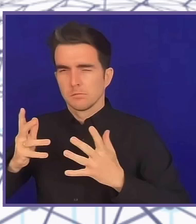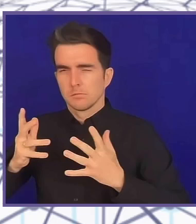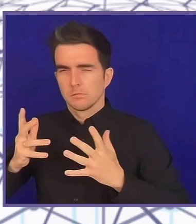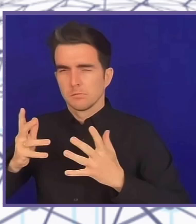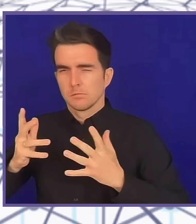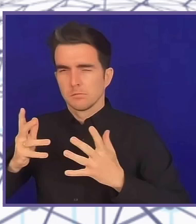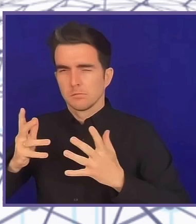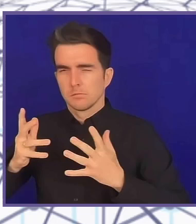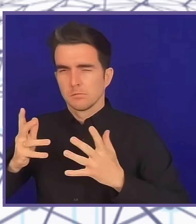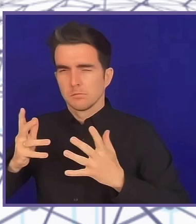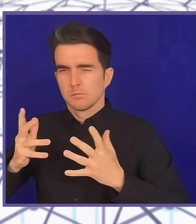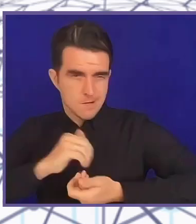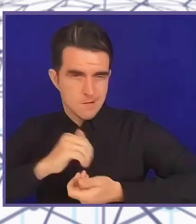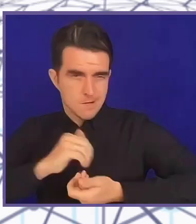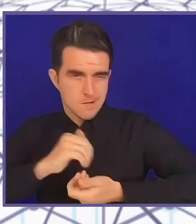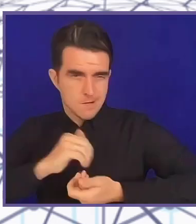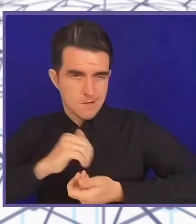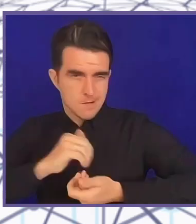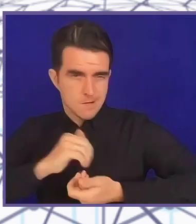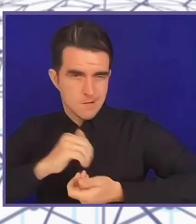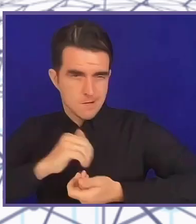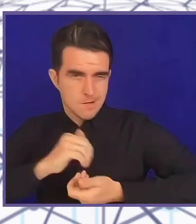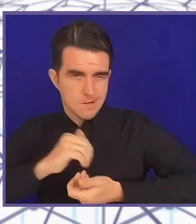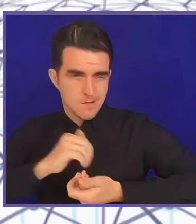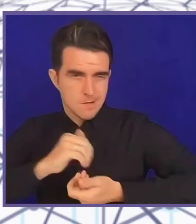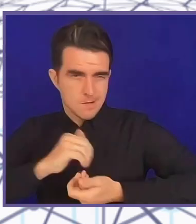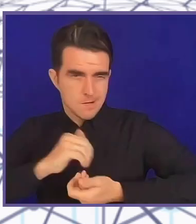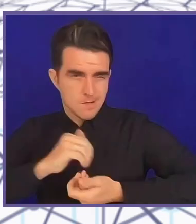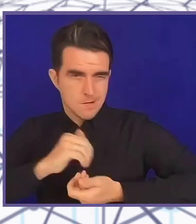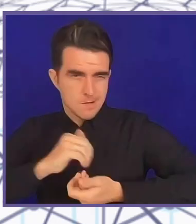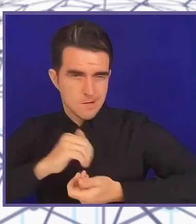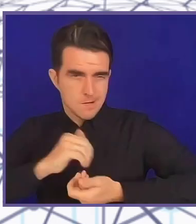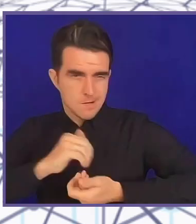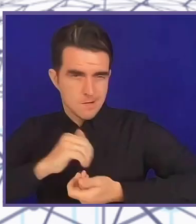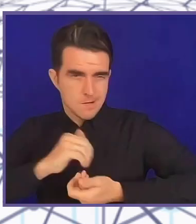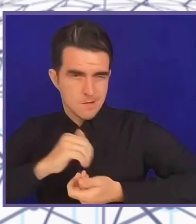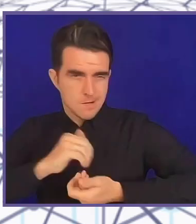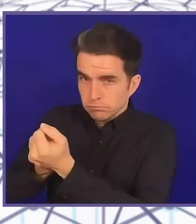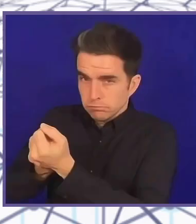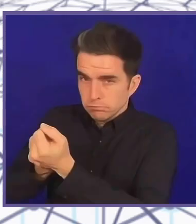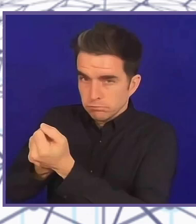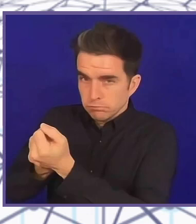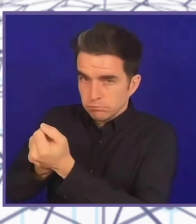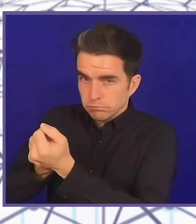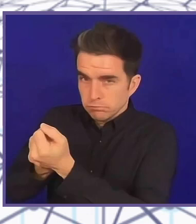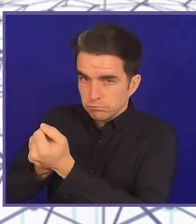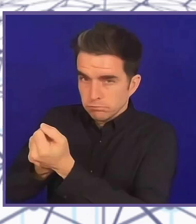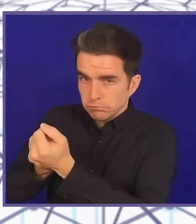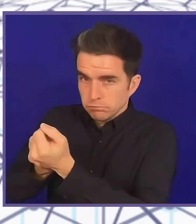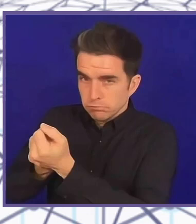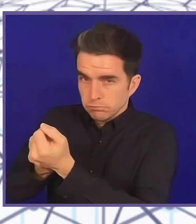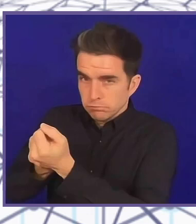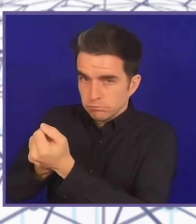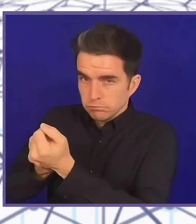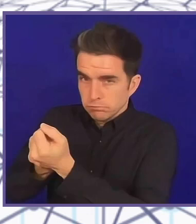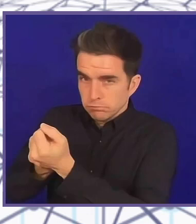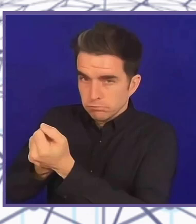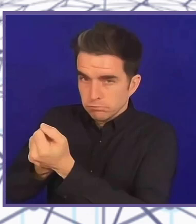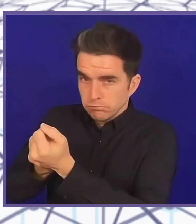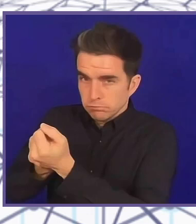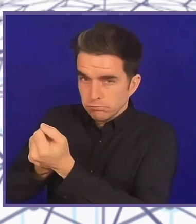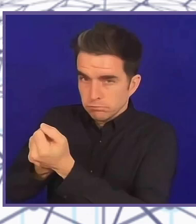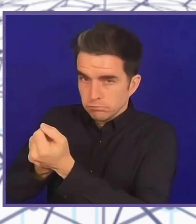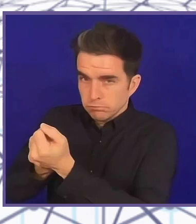that's what they did. So that's ambitious. Some people would say fantastic